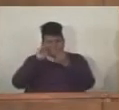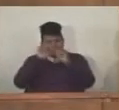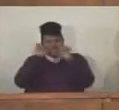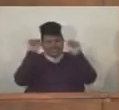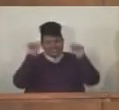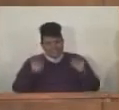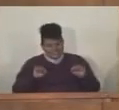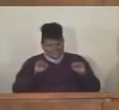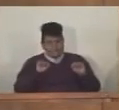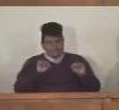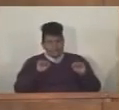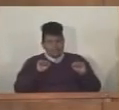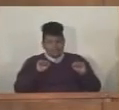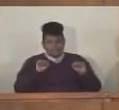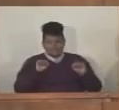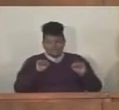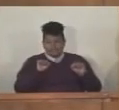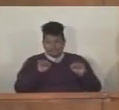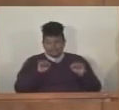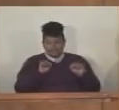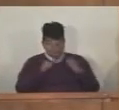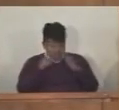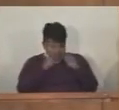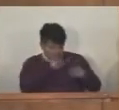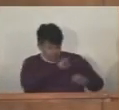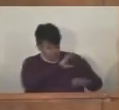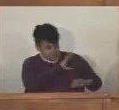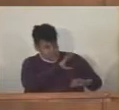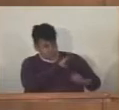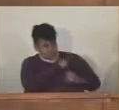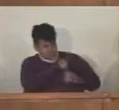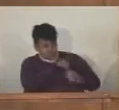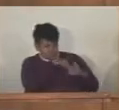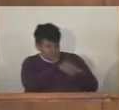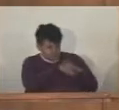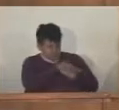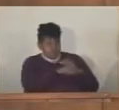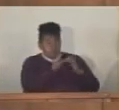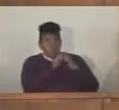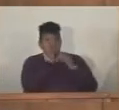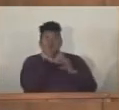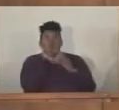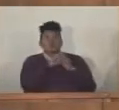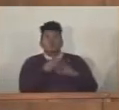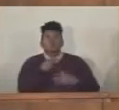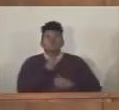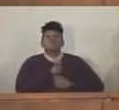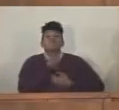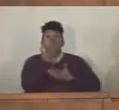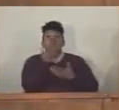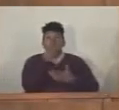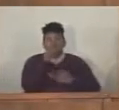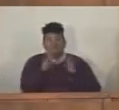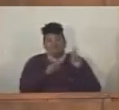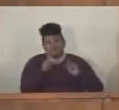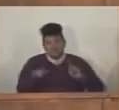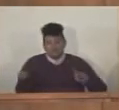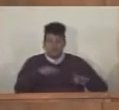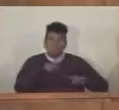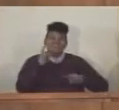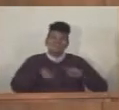temporary fix? Is this just to cool down things? Will we go back to this 3 years from now? It's a valid